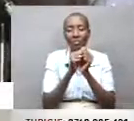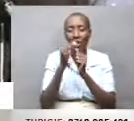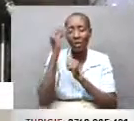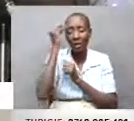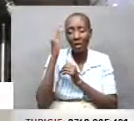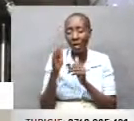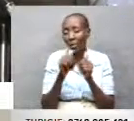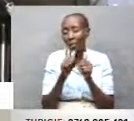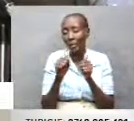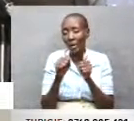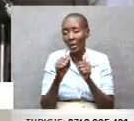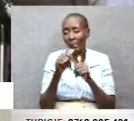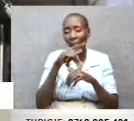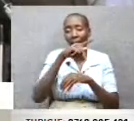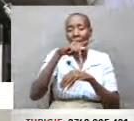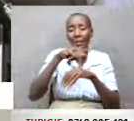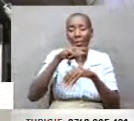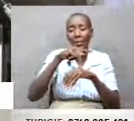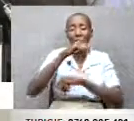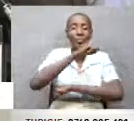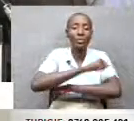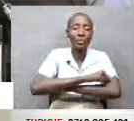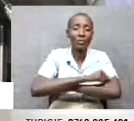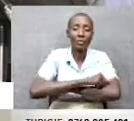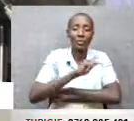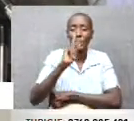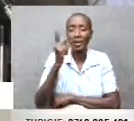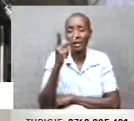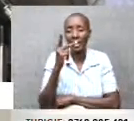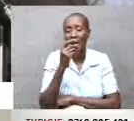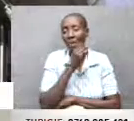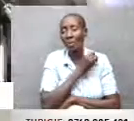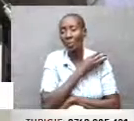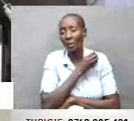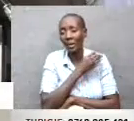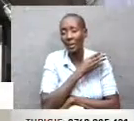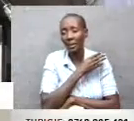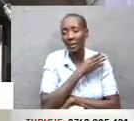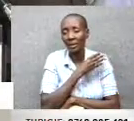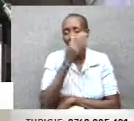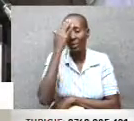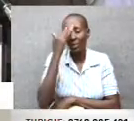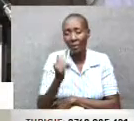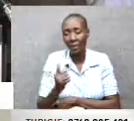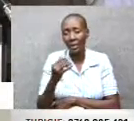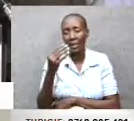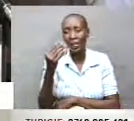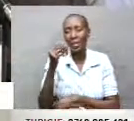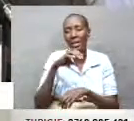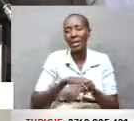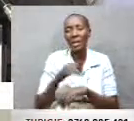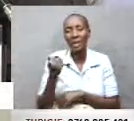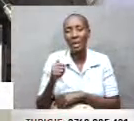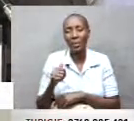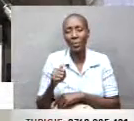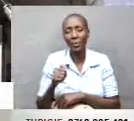That the heads of schools in Kenya are crying over disbursement of funds